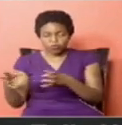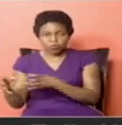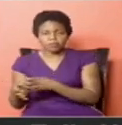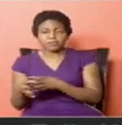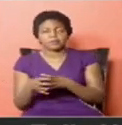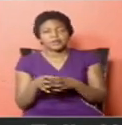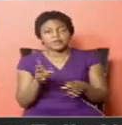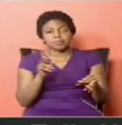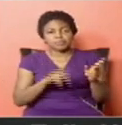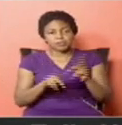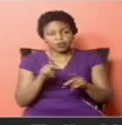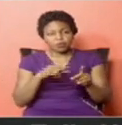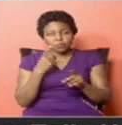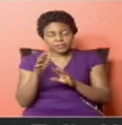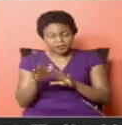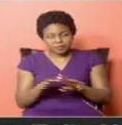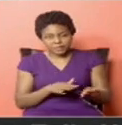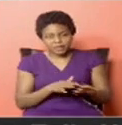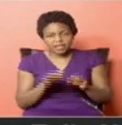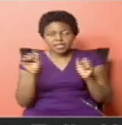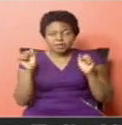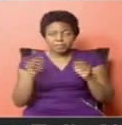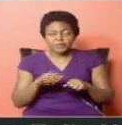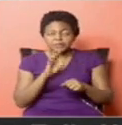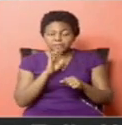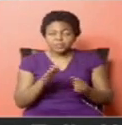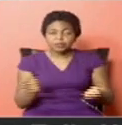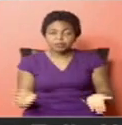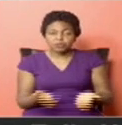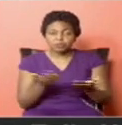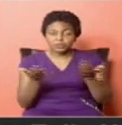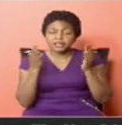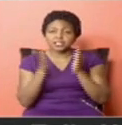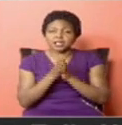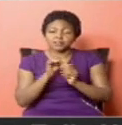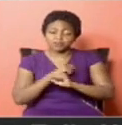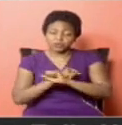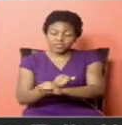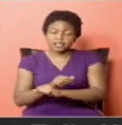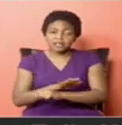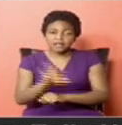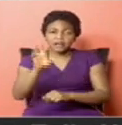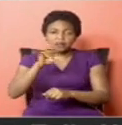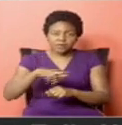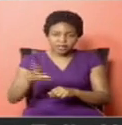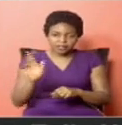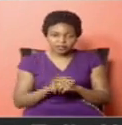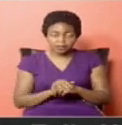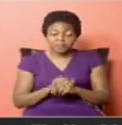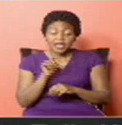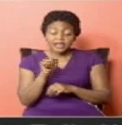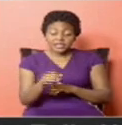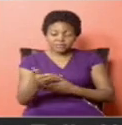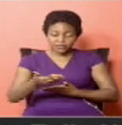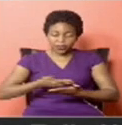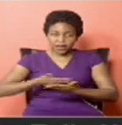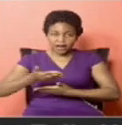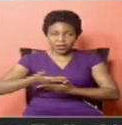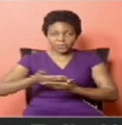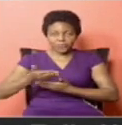vulnerable people are promoted and protected. This dialogue,